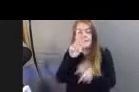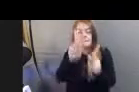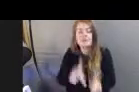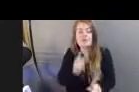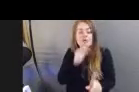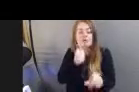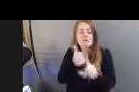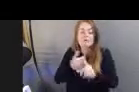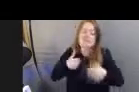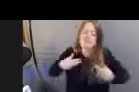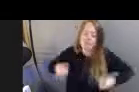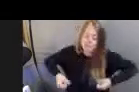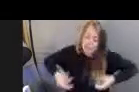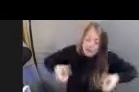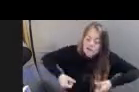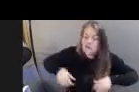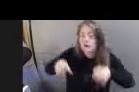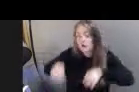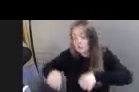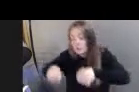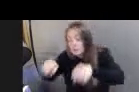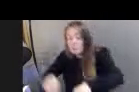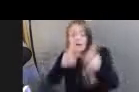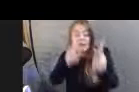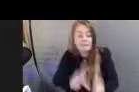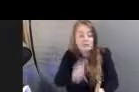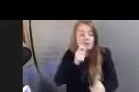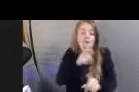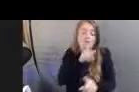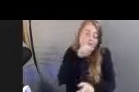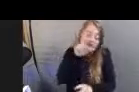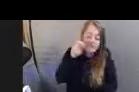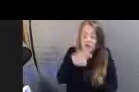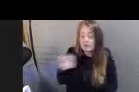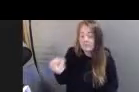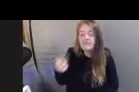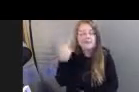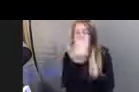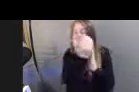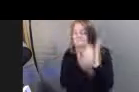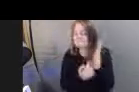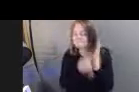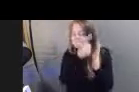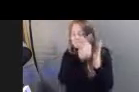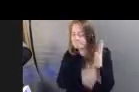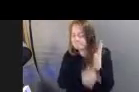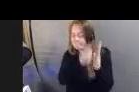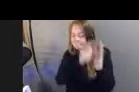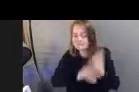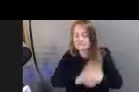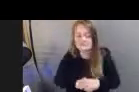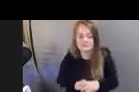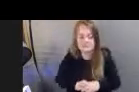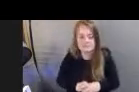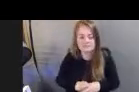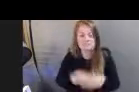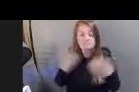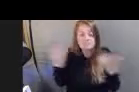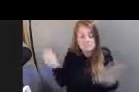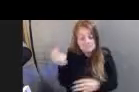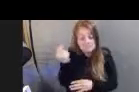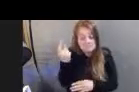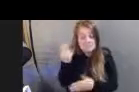or a scooter, a person who is deaf or hard of hearing. And you can see the list there, it goes on and on. But, you know, in some communities,